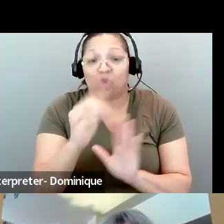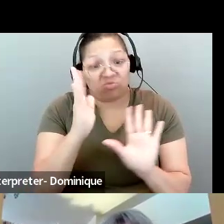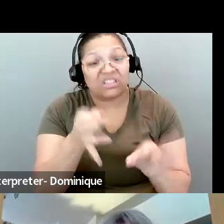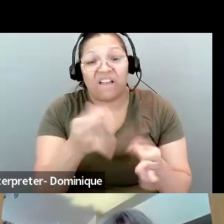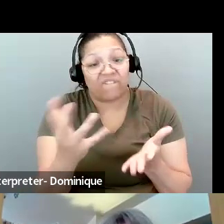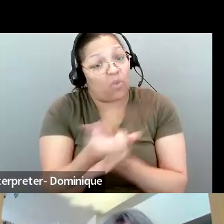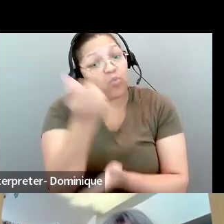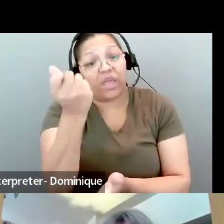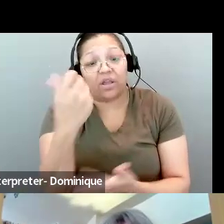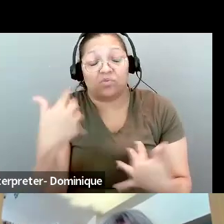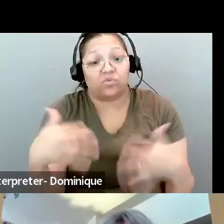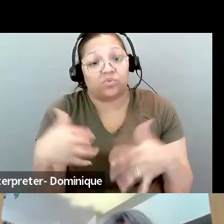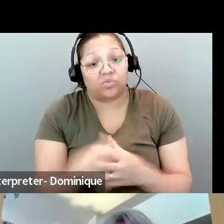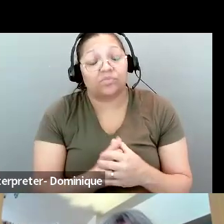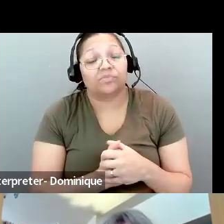Good.